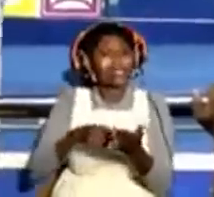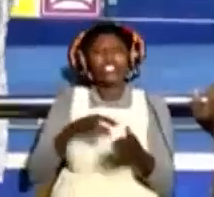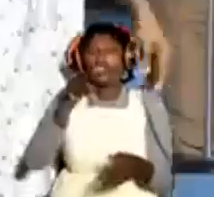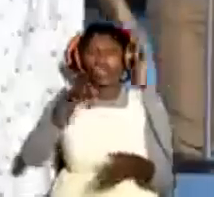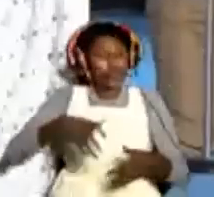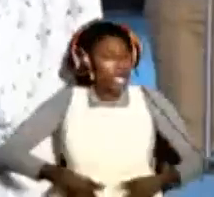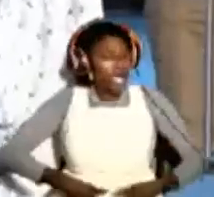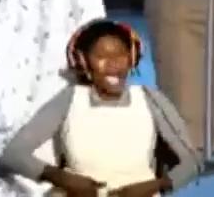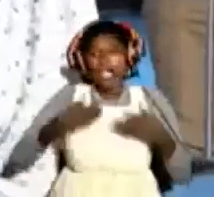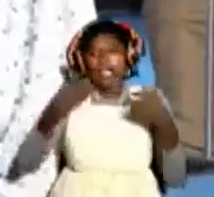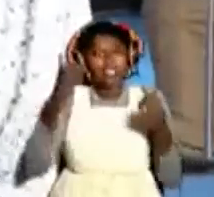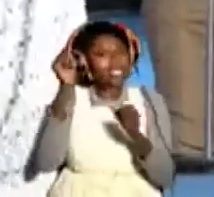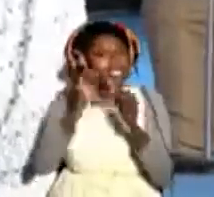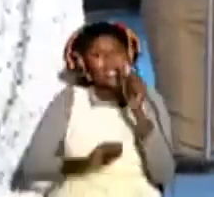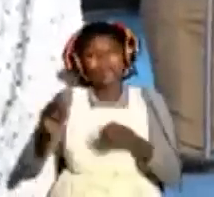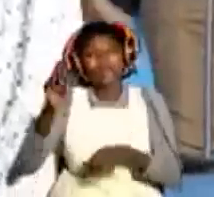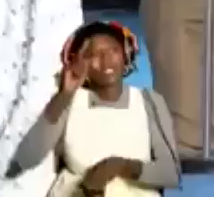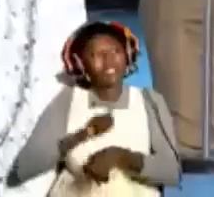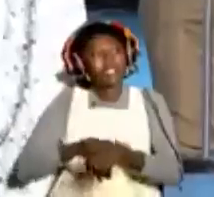every time.